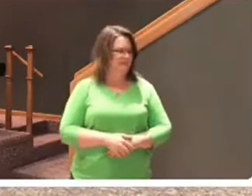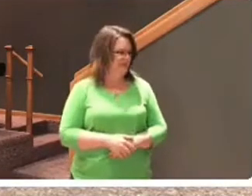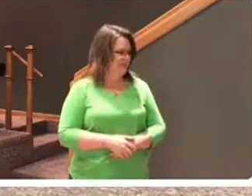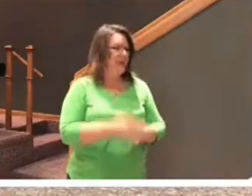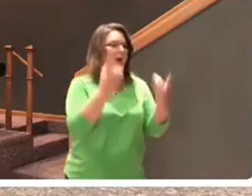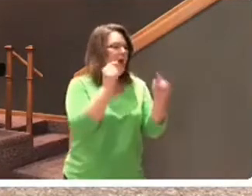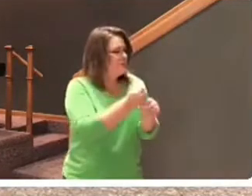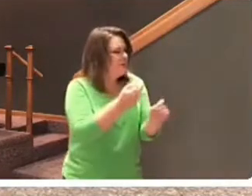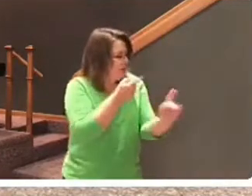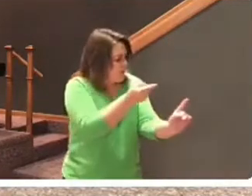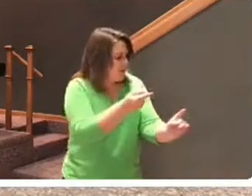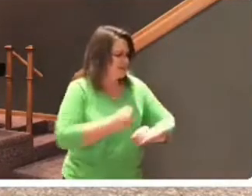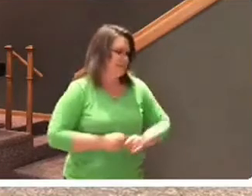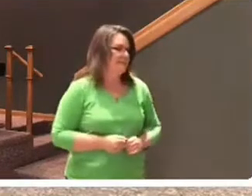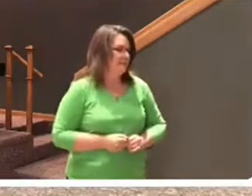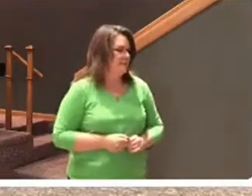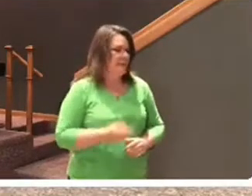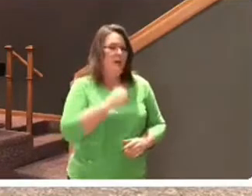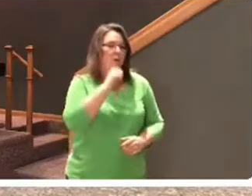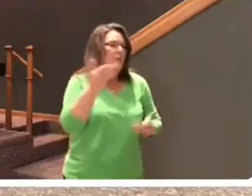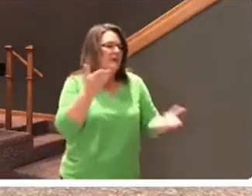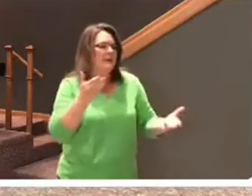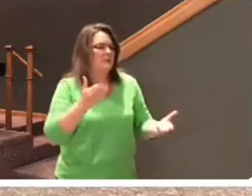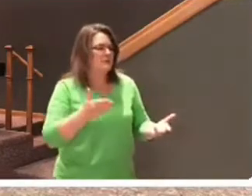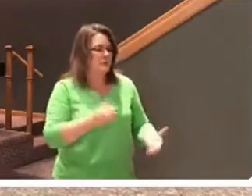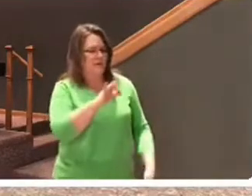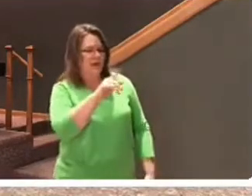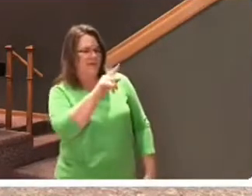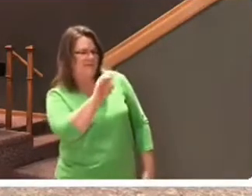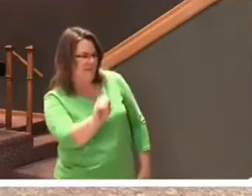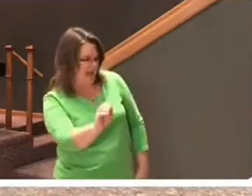I'm trying to make a point. We don't serve fate.